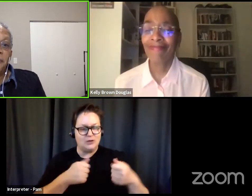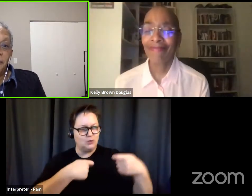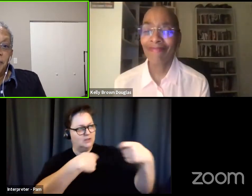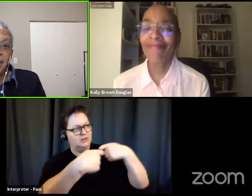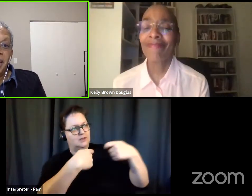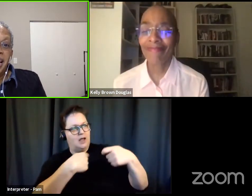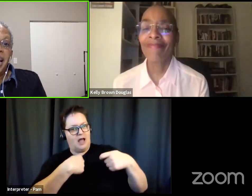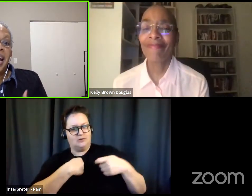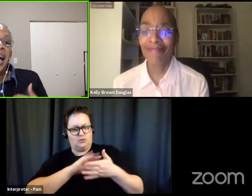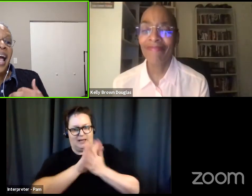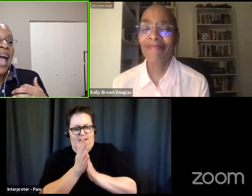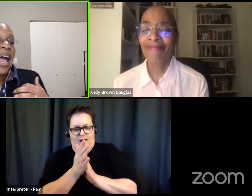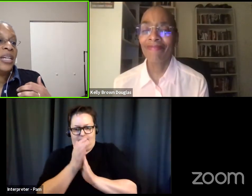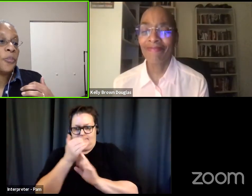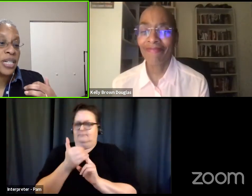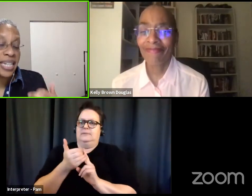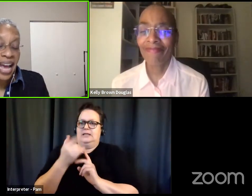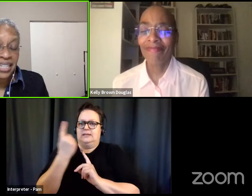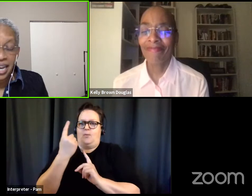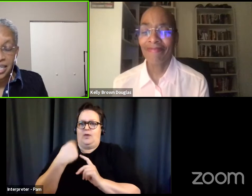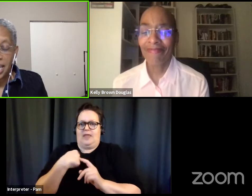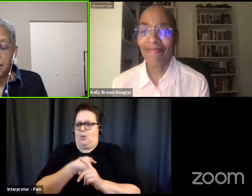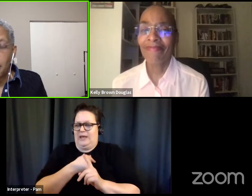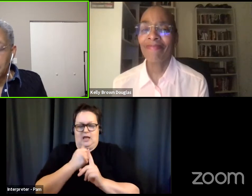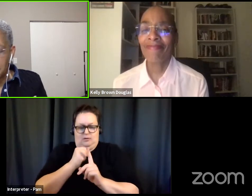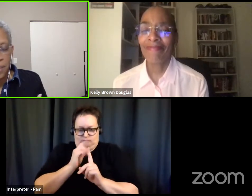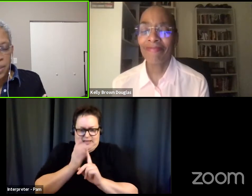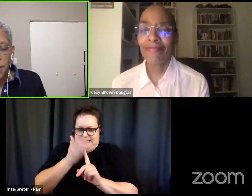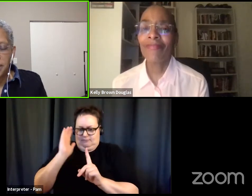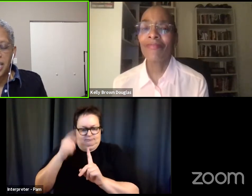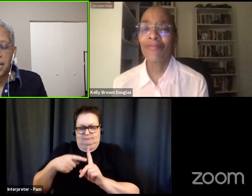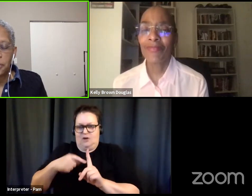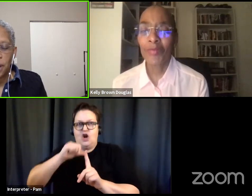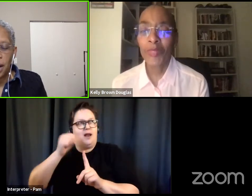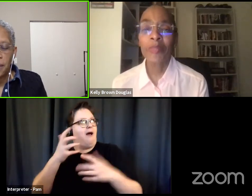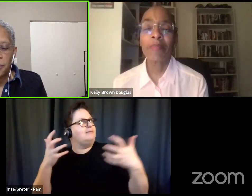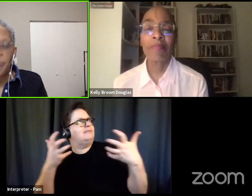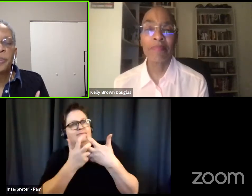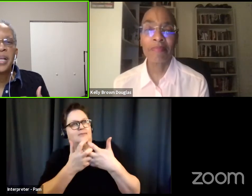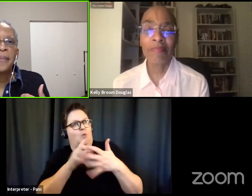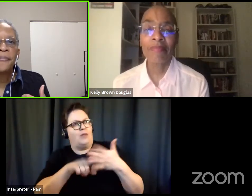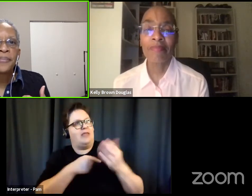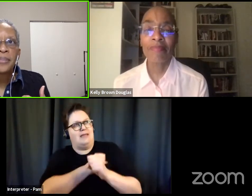be and protect us. And many parents can